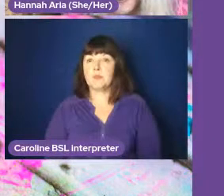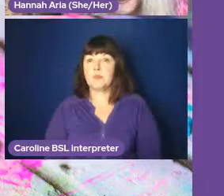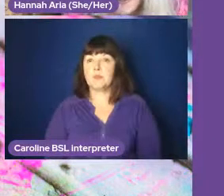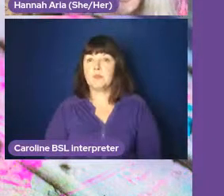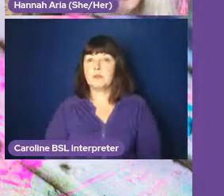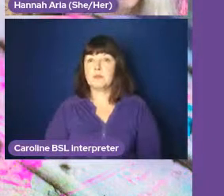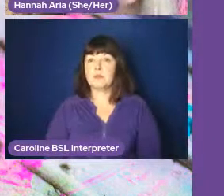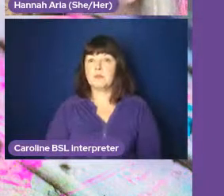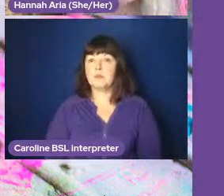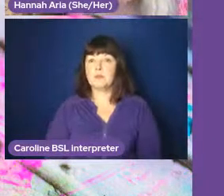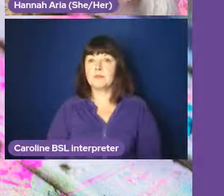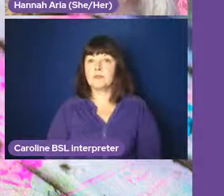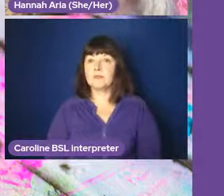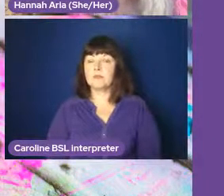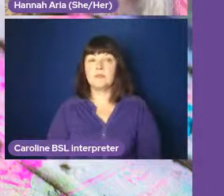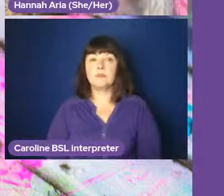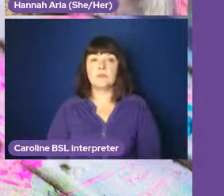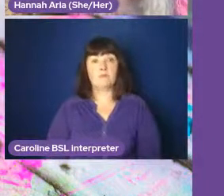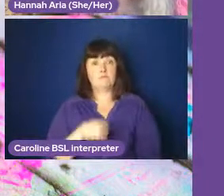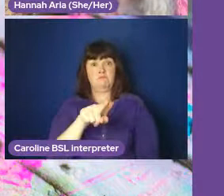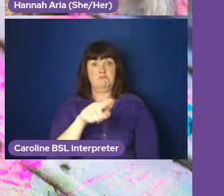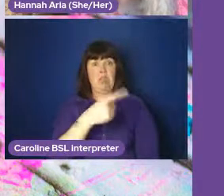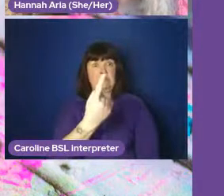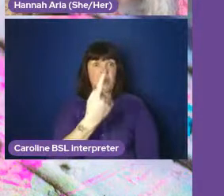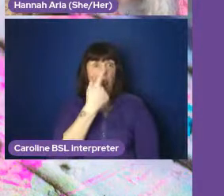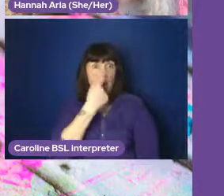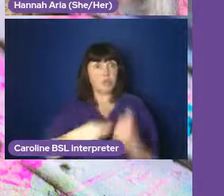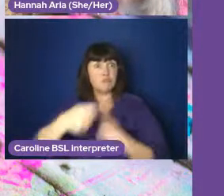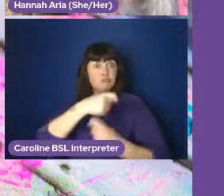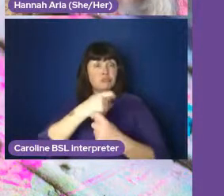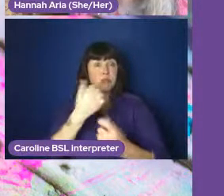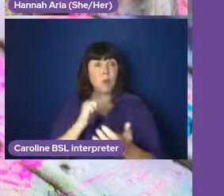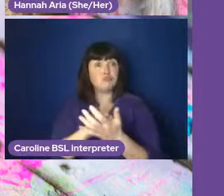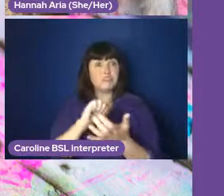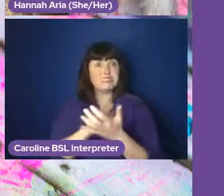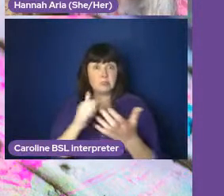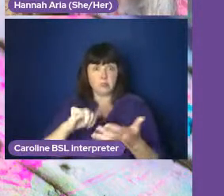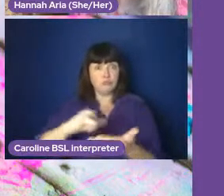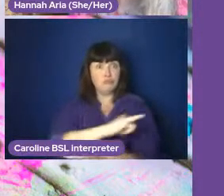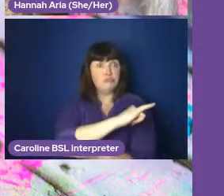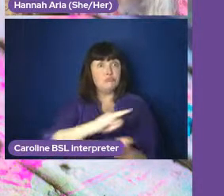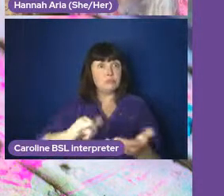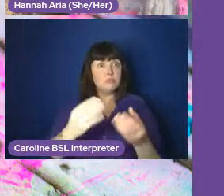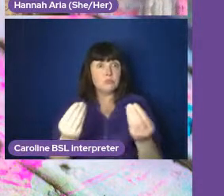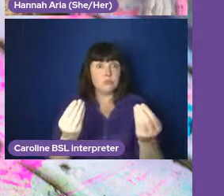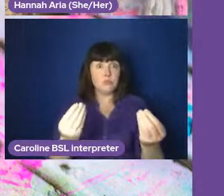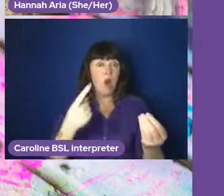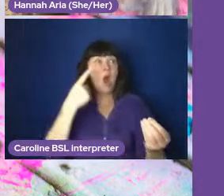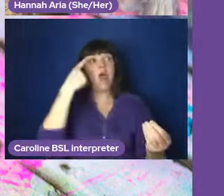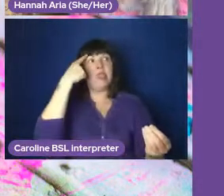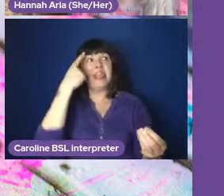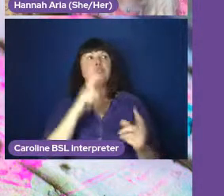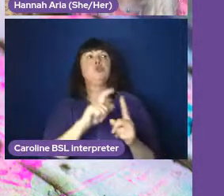I mean, that could be like a print in its own right, couldn't it? You should be digitally licensing that, I think.